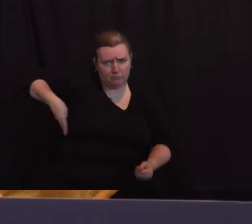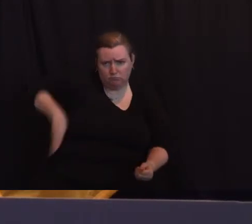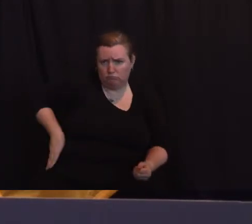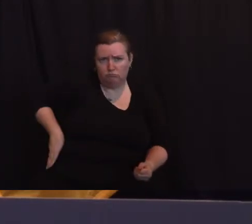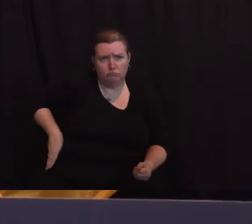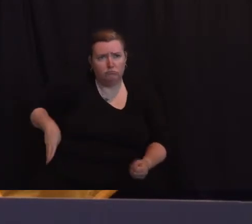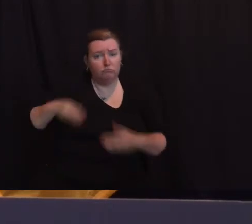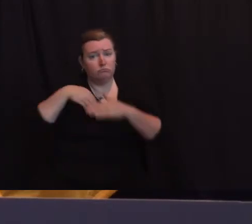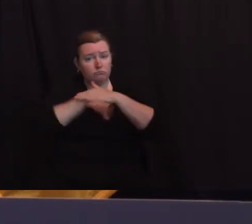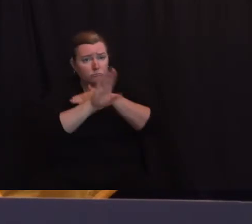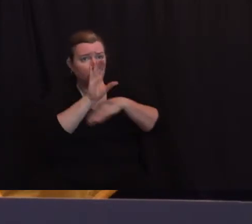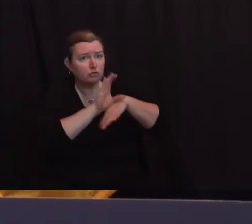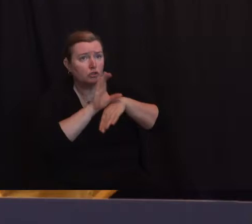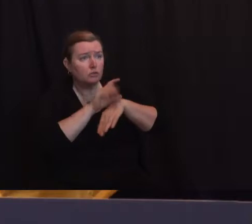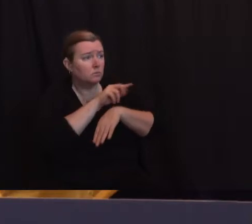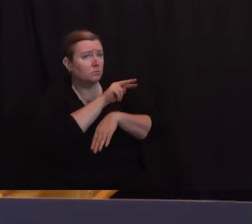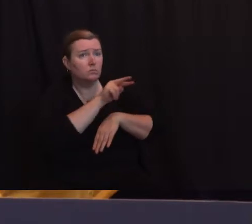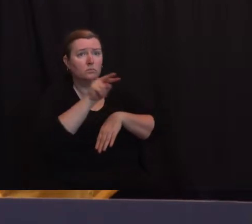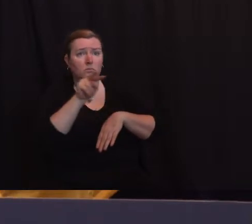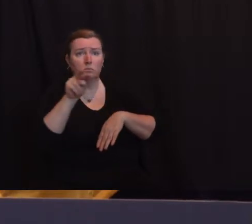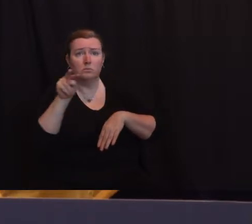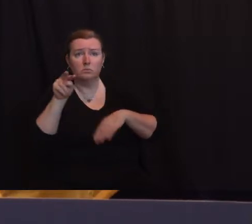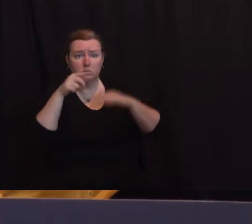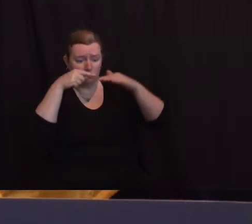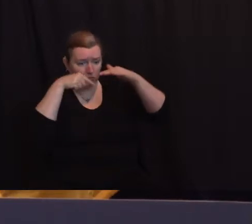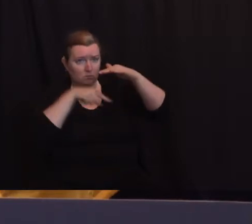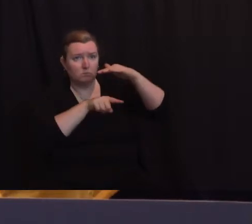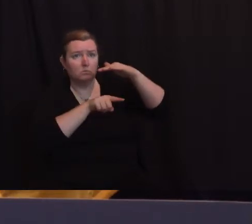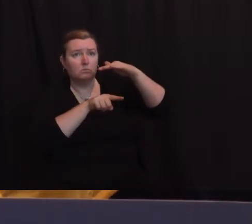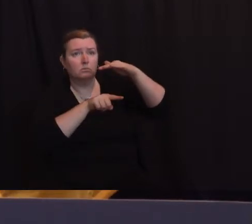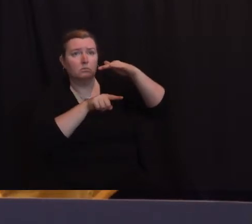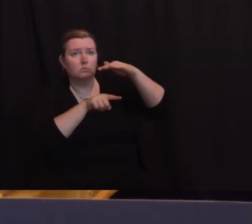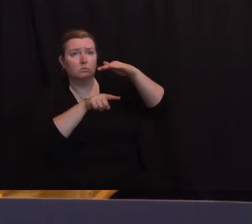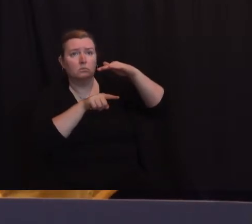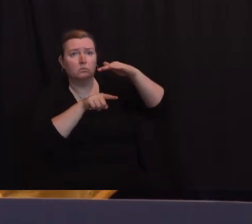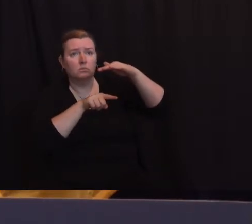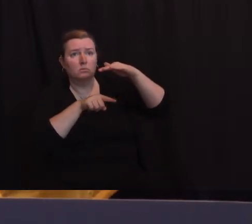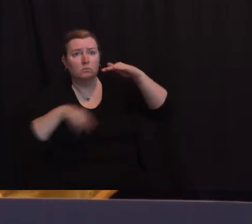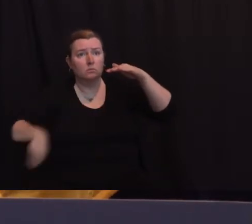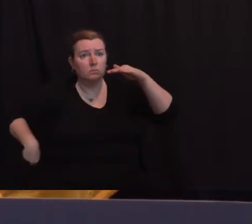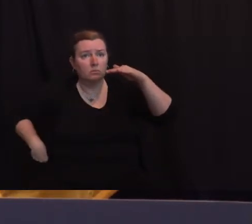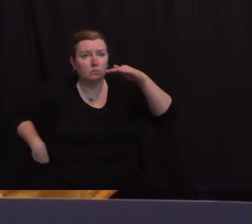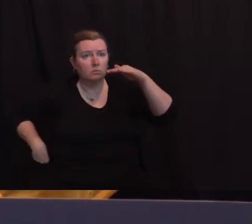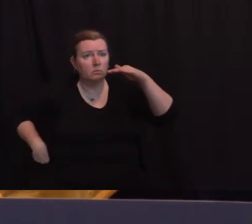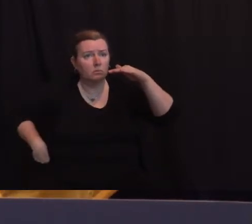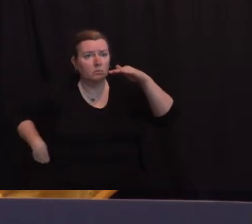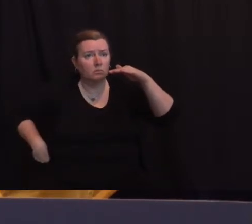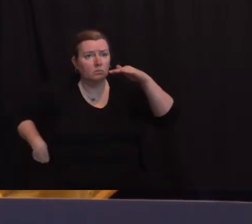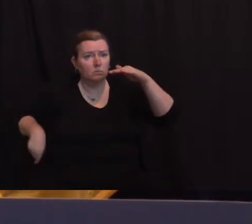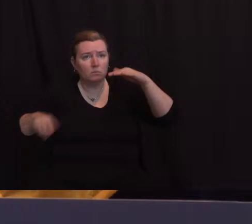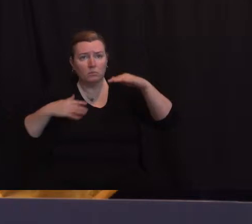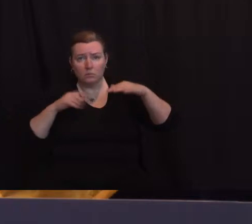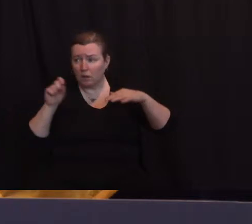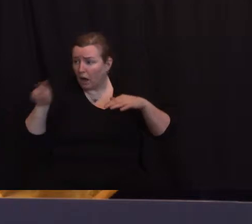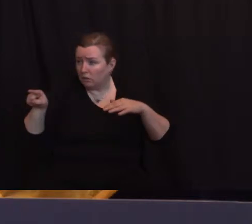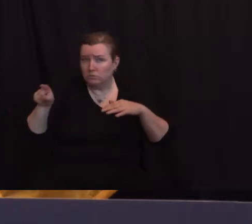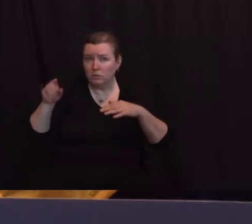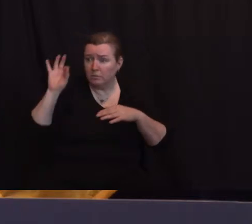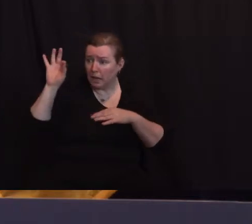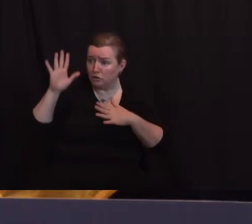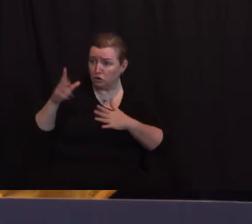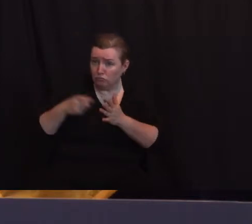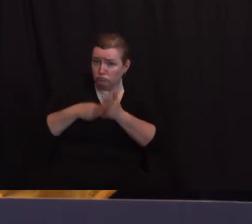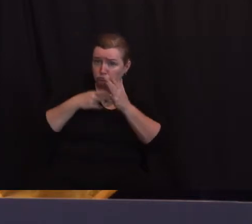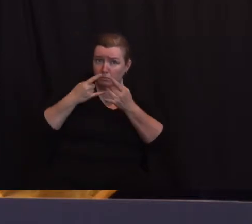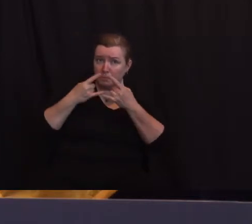the church, and as I was going in, I had it in my pocket and not on my face, and I asked, does the pastor require it? And the answer is yes.